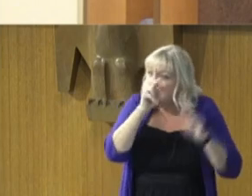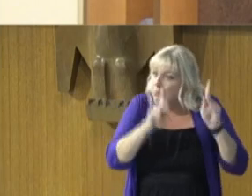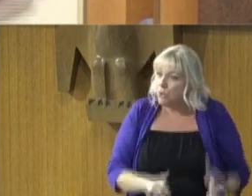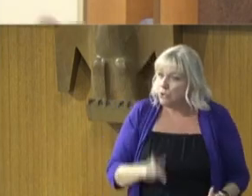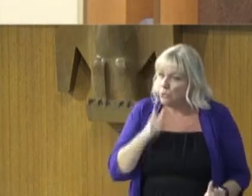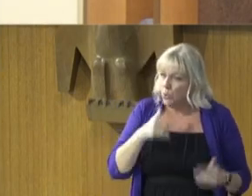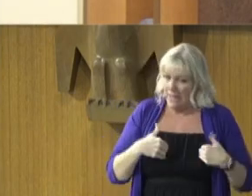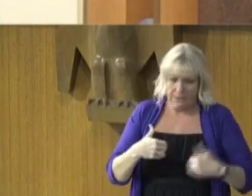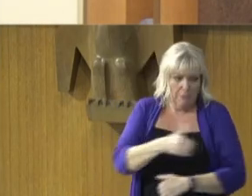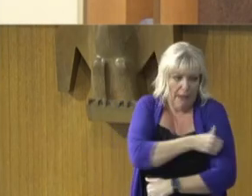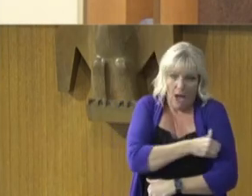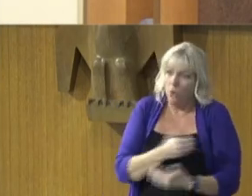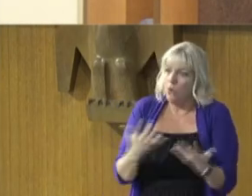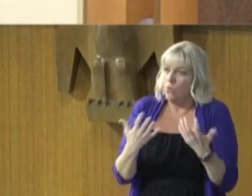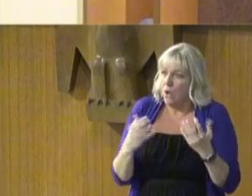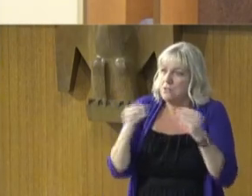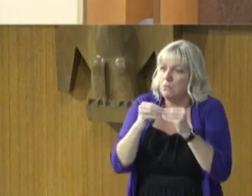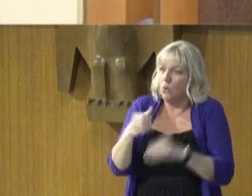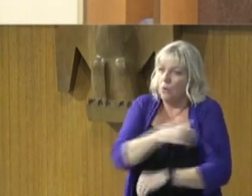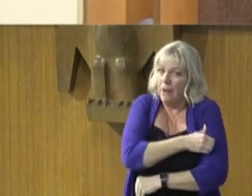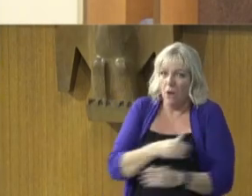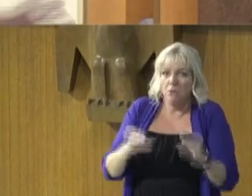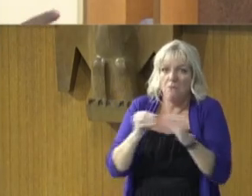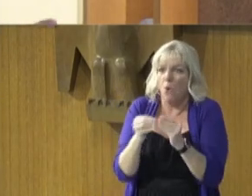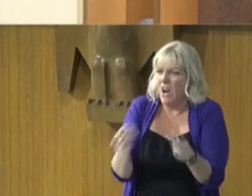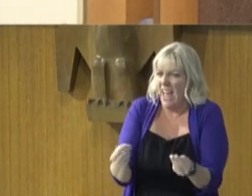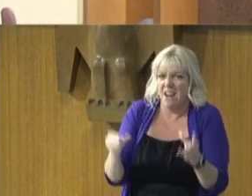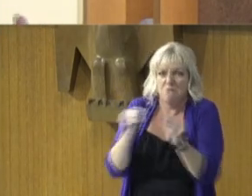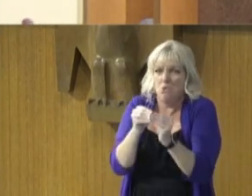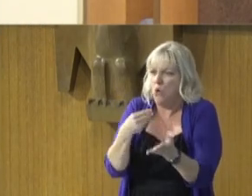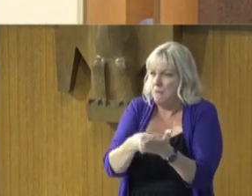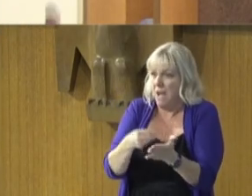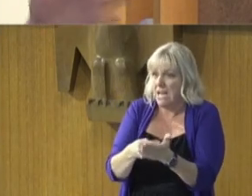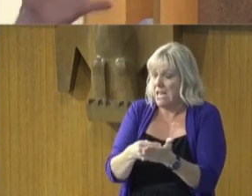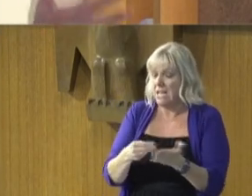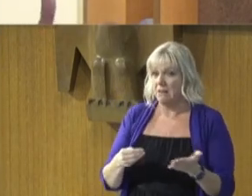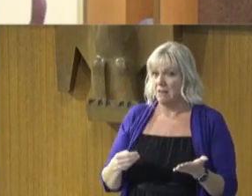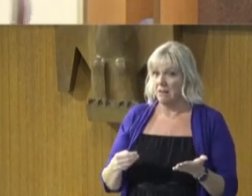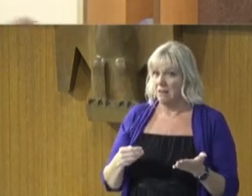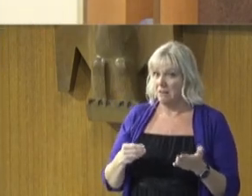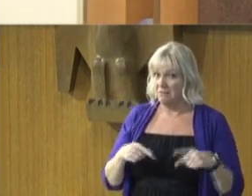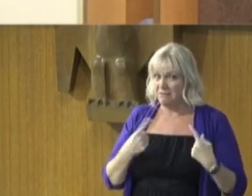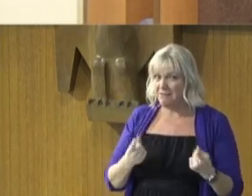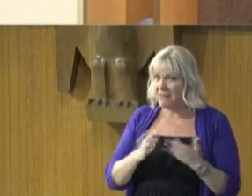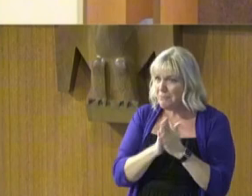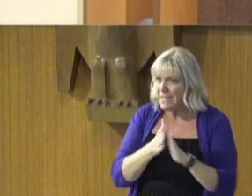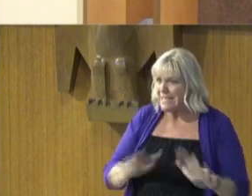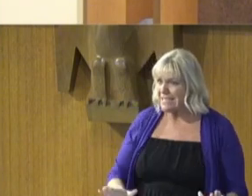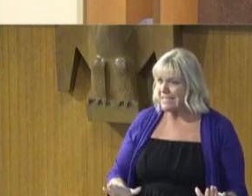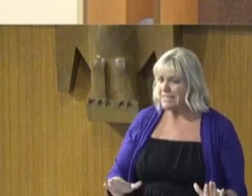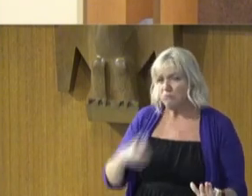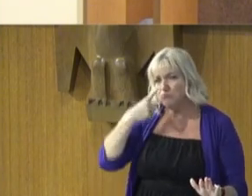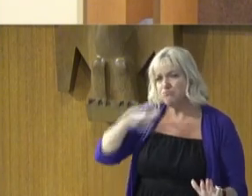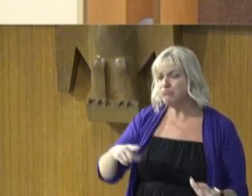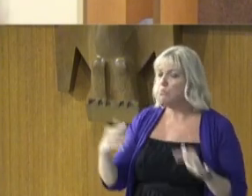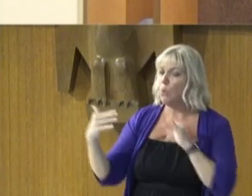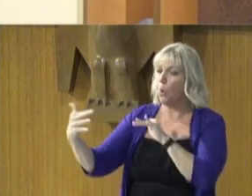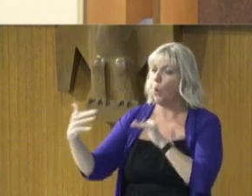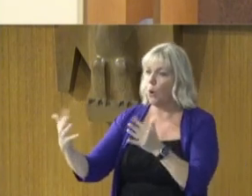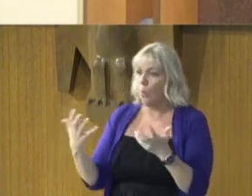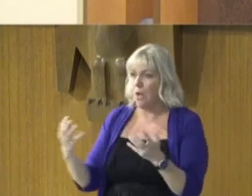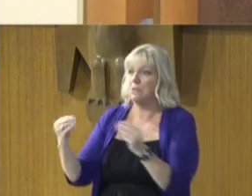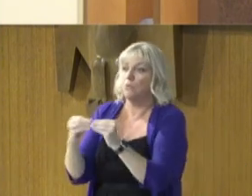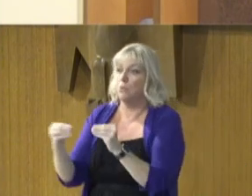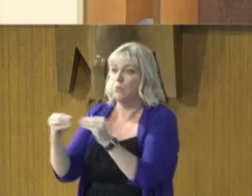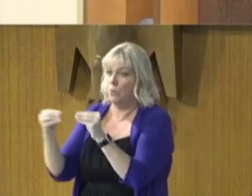want more power, more land, more money, even if it means going from a state of peace to a state of war. So the